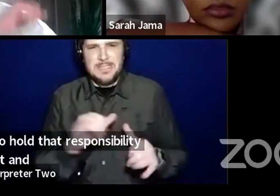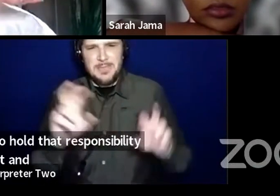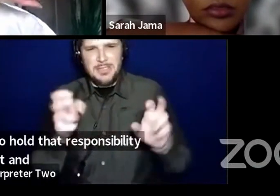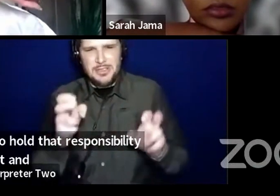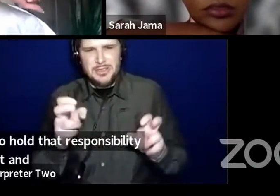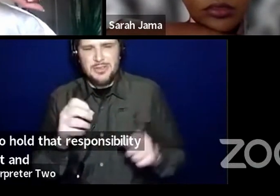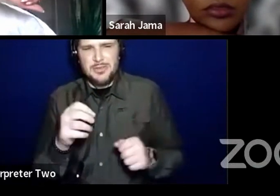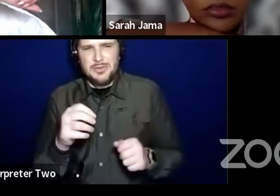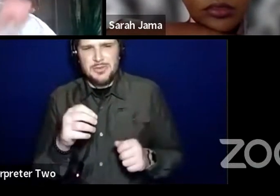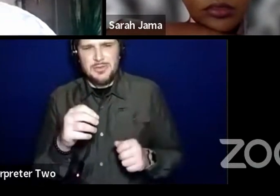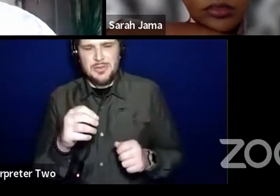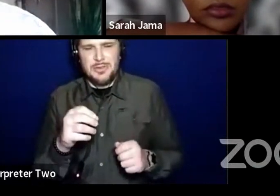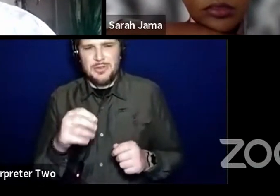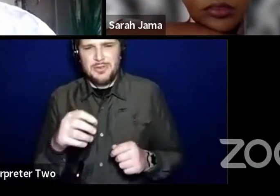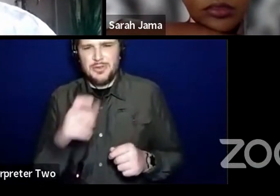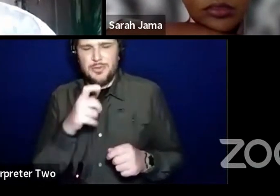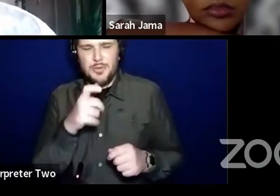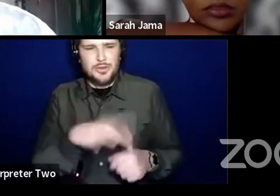choose community.